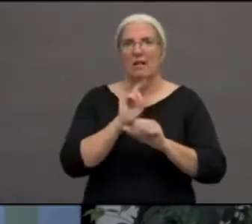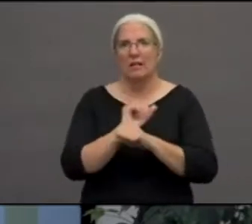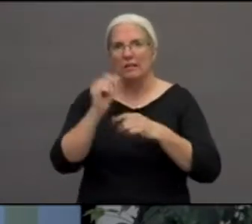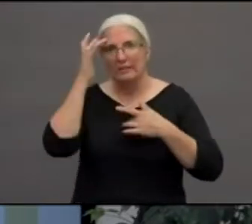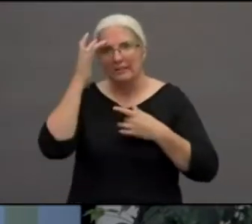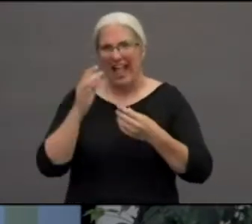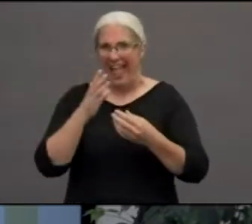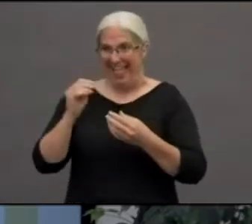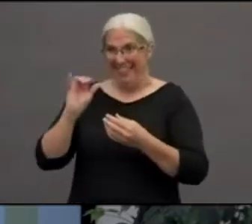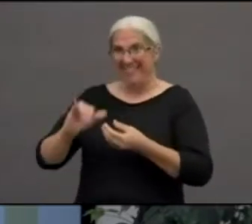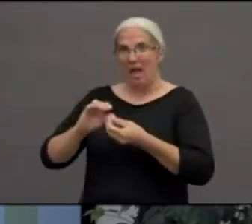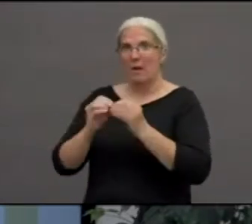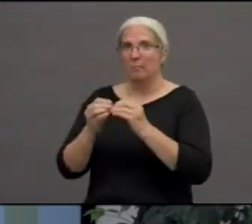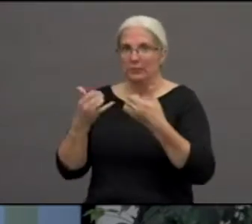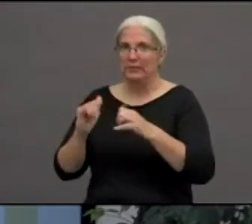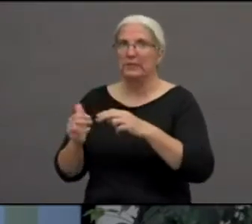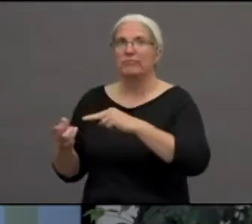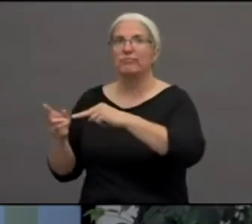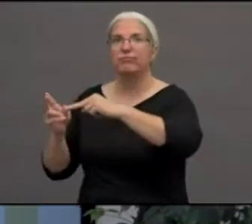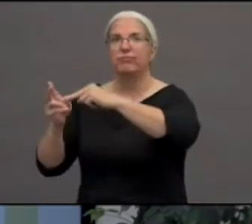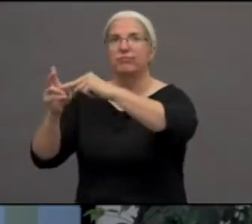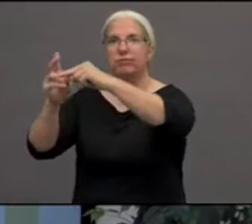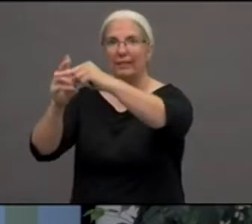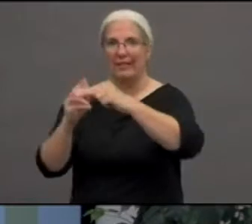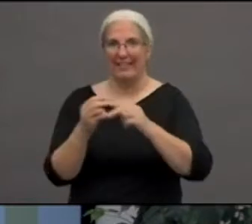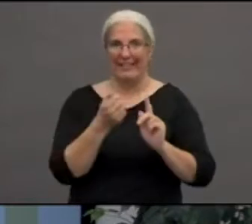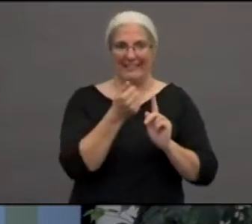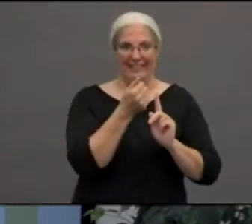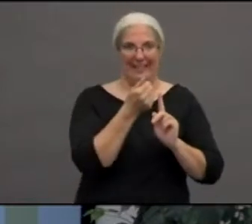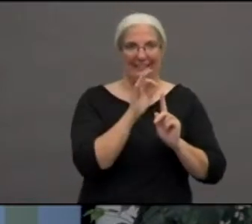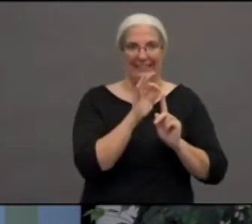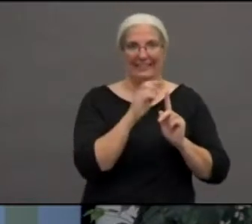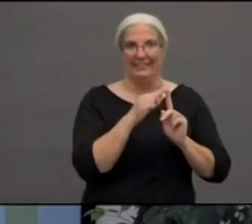those of 19 years of age.